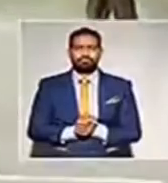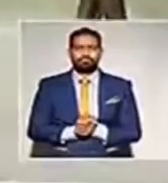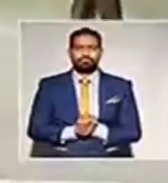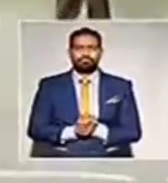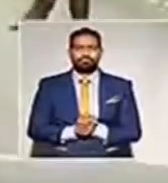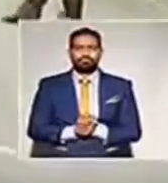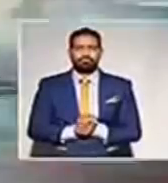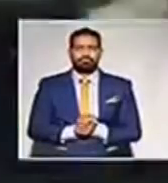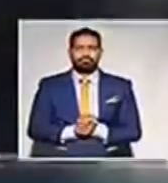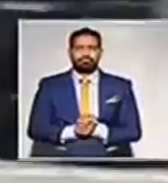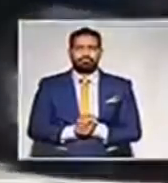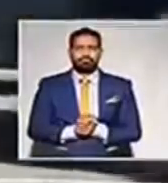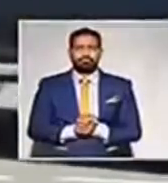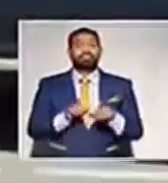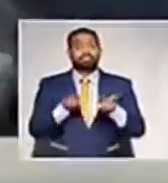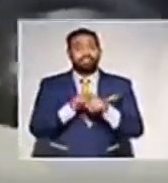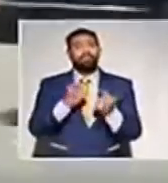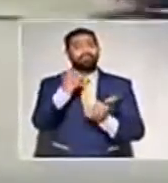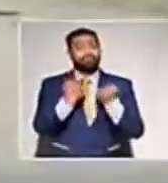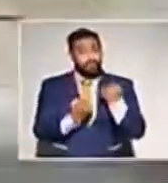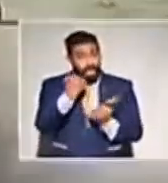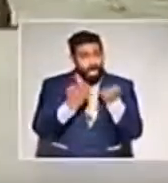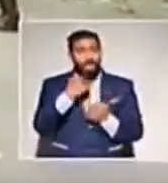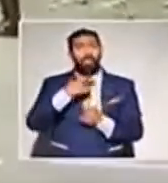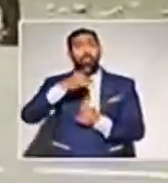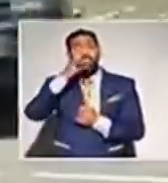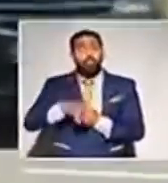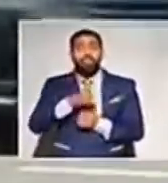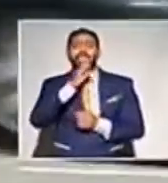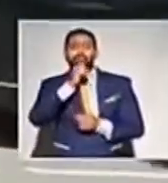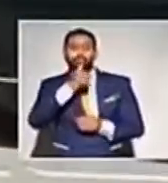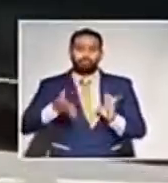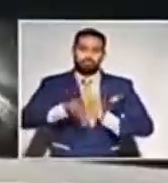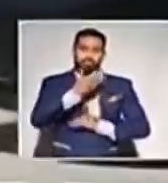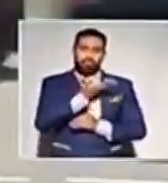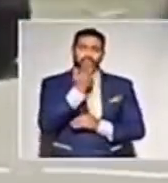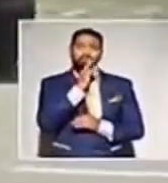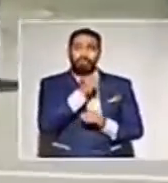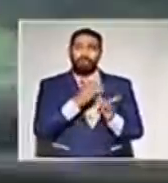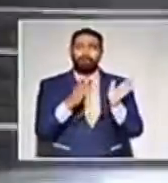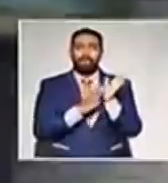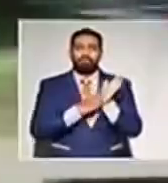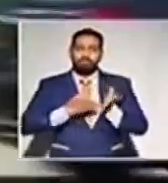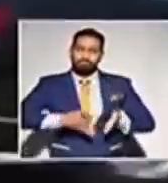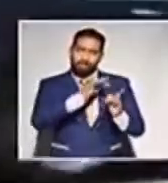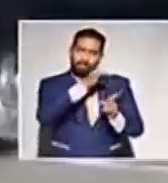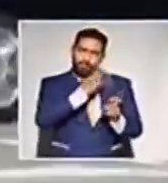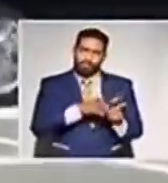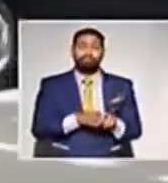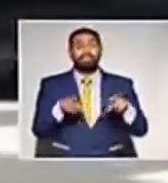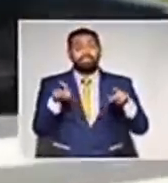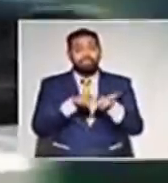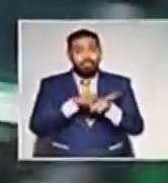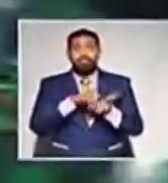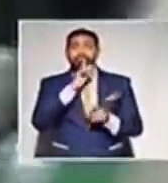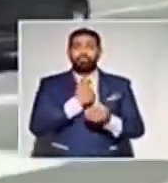Vehicles were only allowed to pass through the entry road from Madiwala today. A heavy presence of security personnel was seen at the